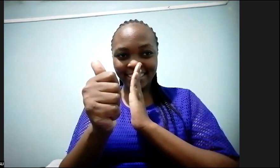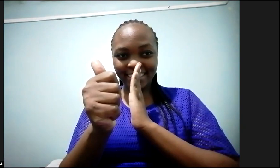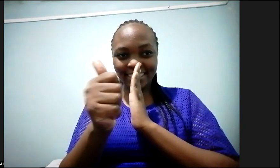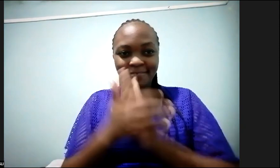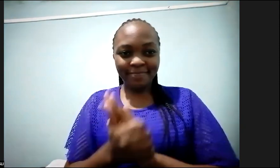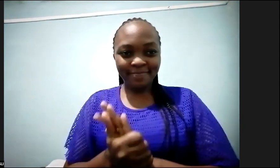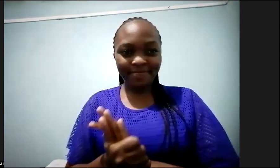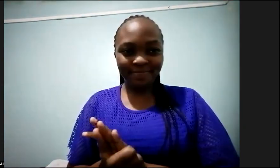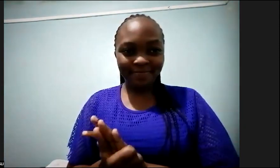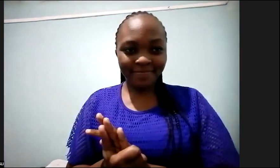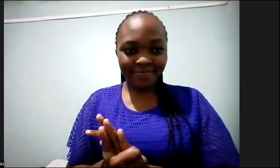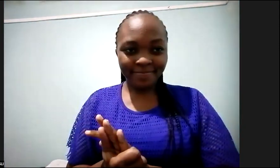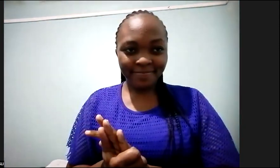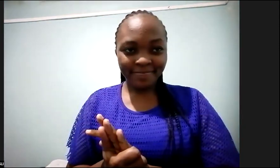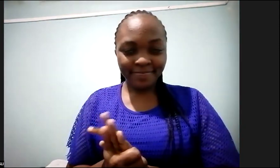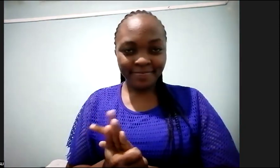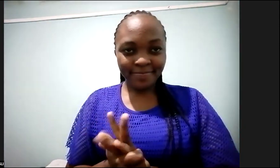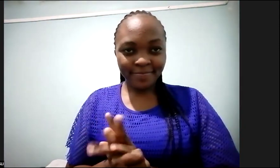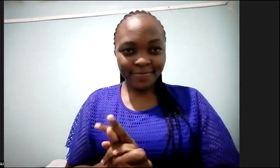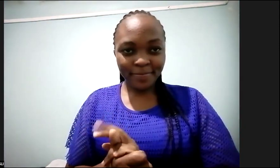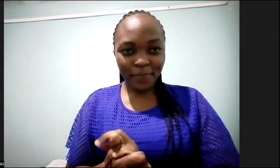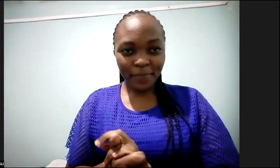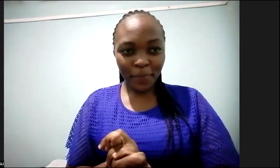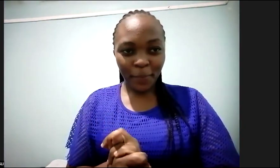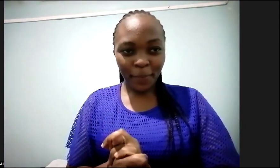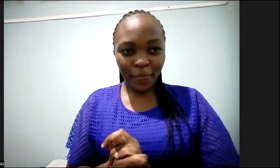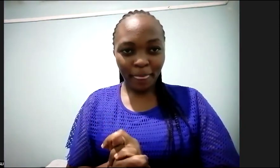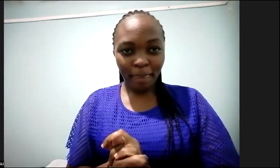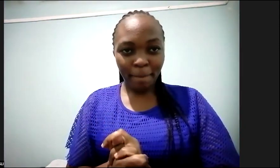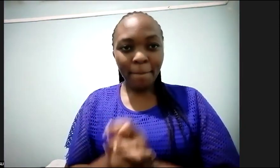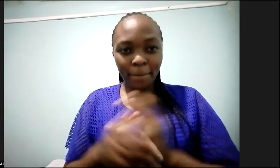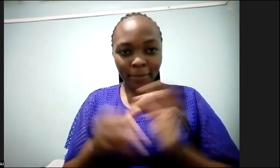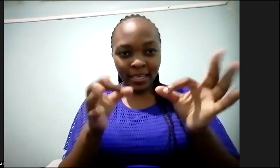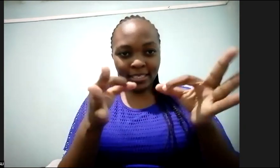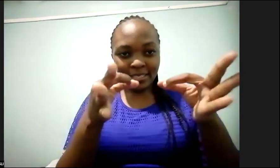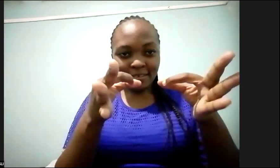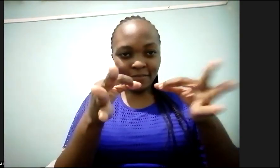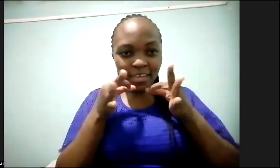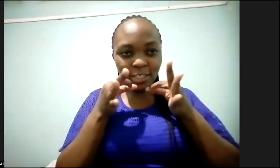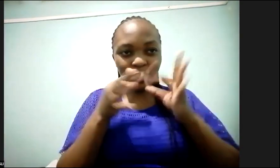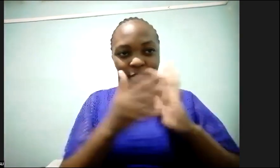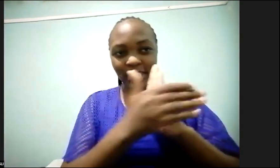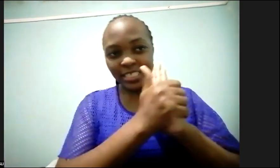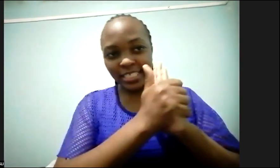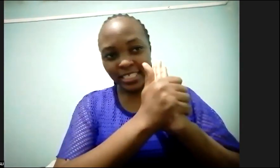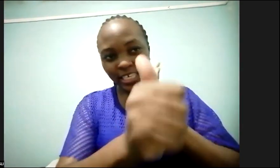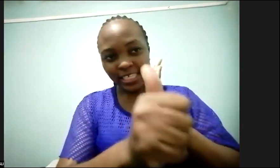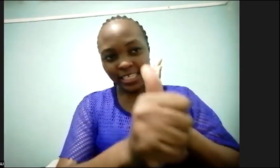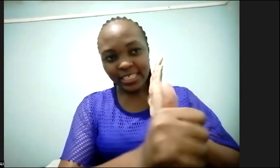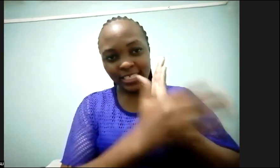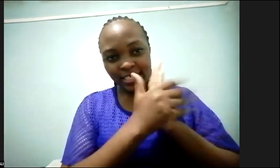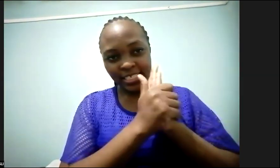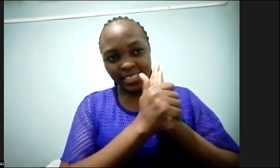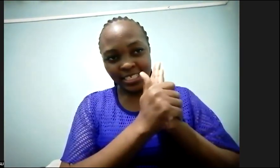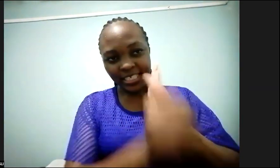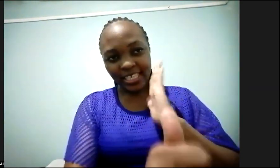We can all turn our cameras on and do that. Financial skills. Yes. Financial